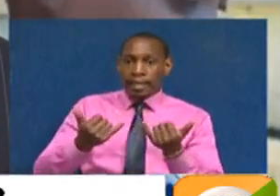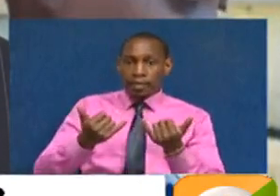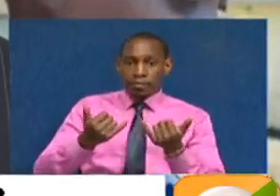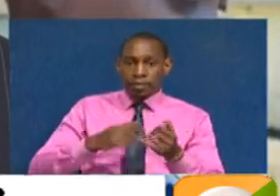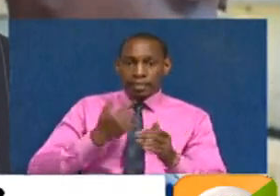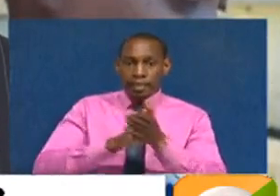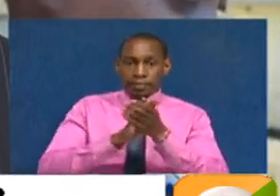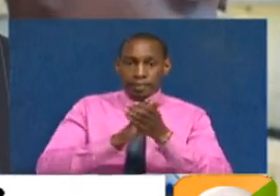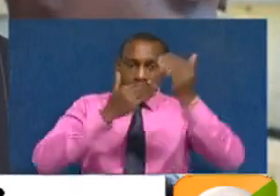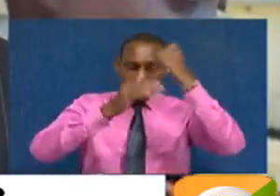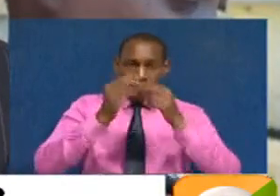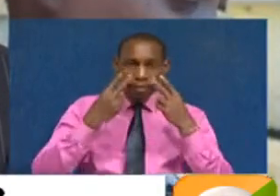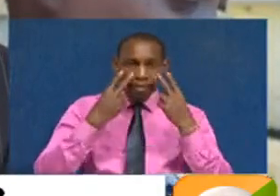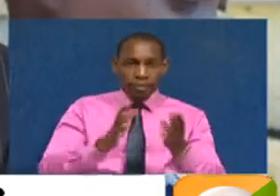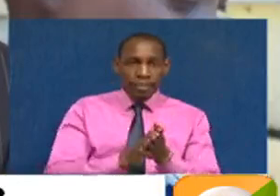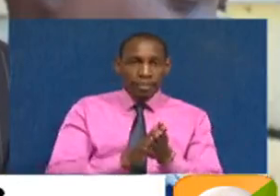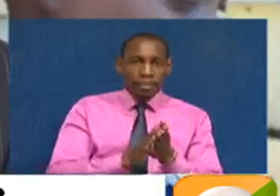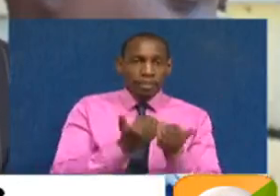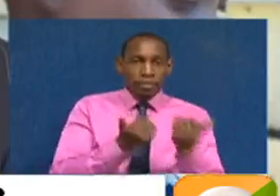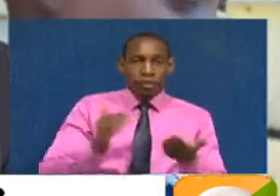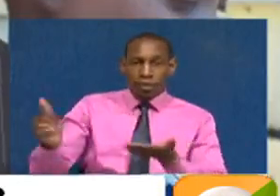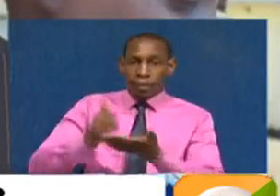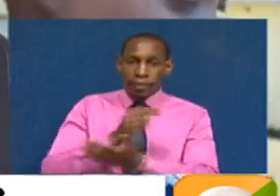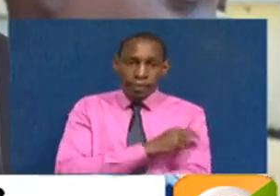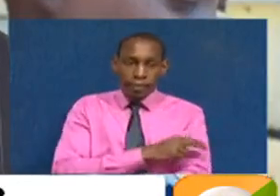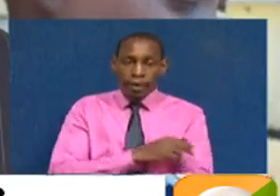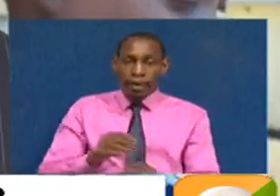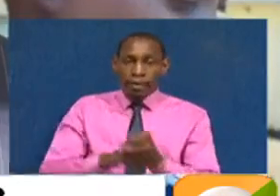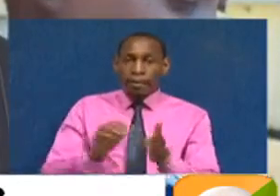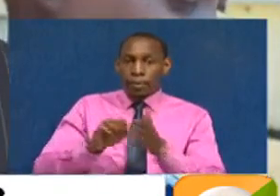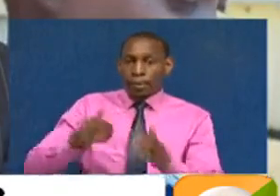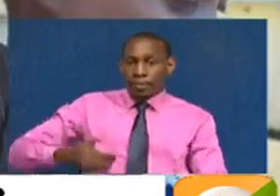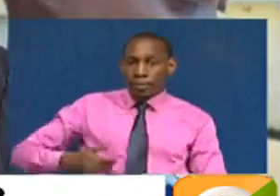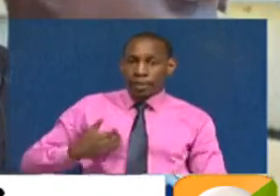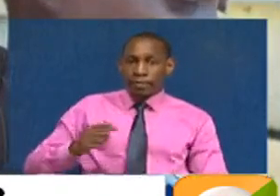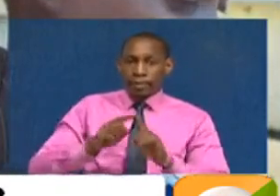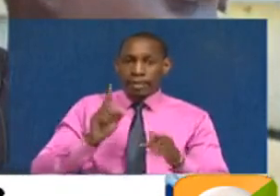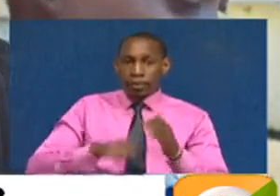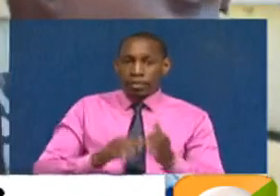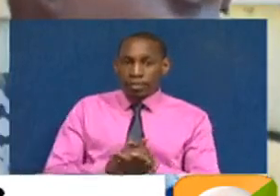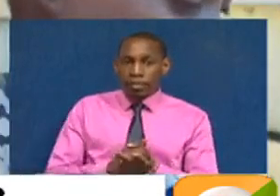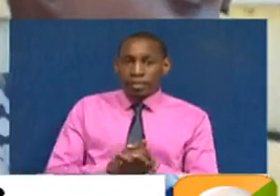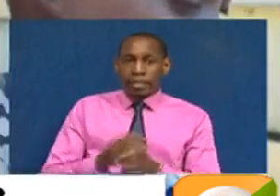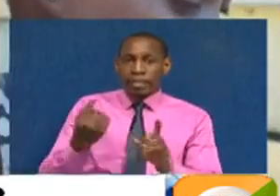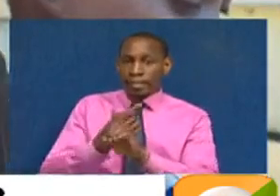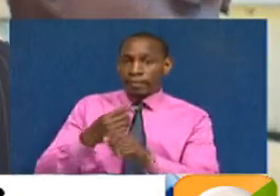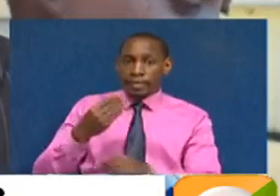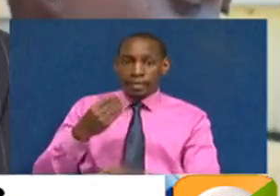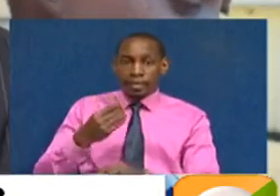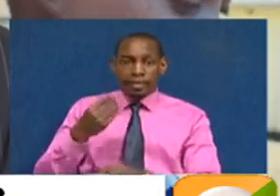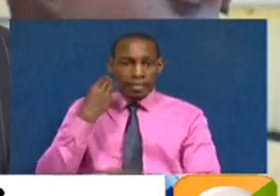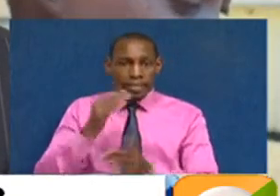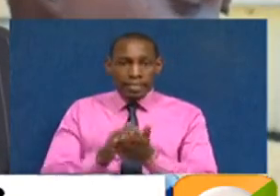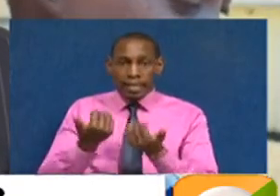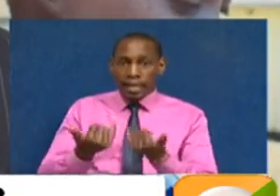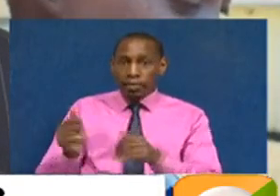seen adolescents being brought to hospital because they have a stomachache, but yet what they're having is labor pains. So I think this opens a